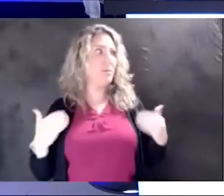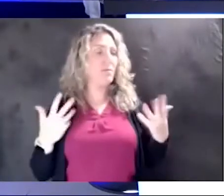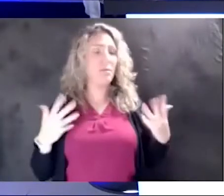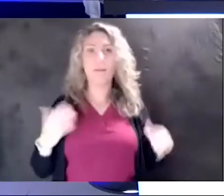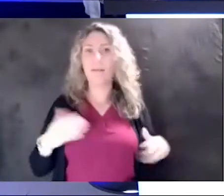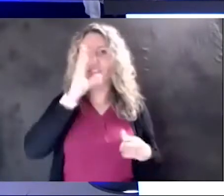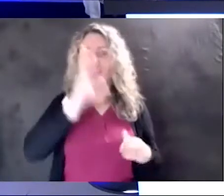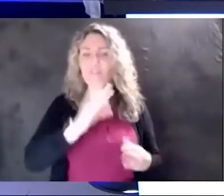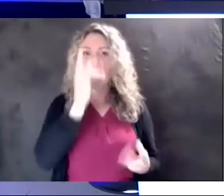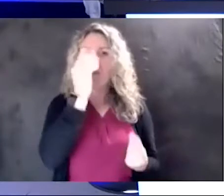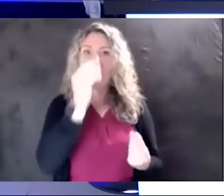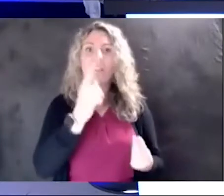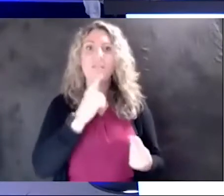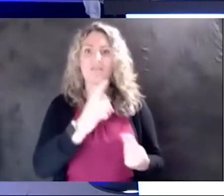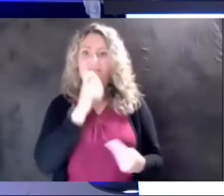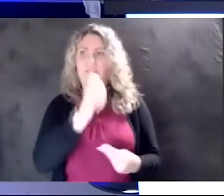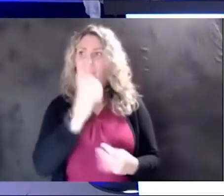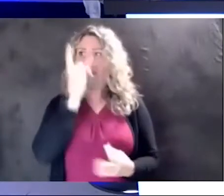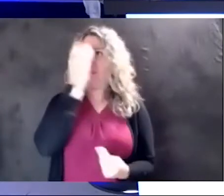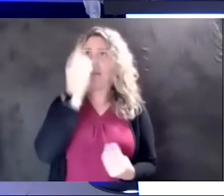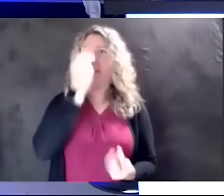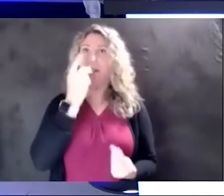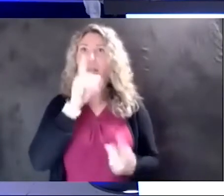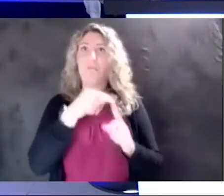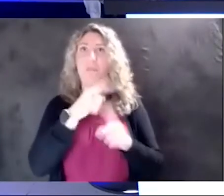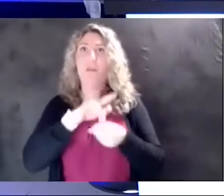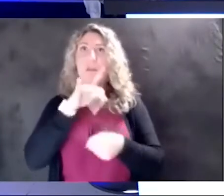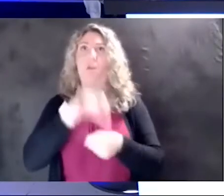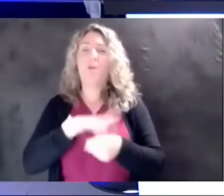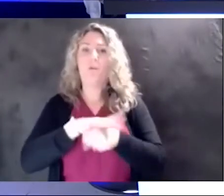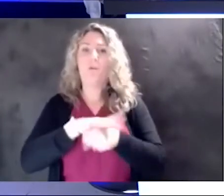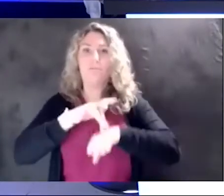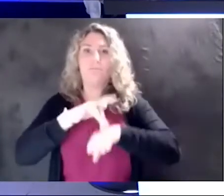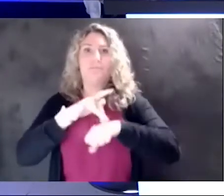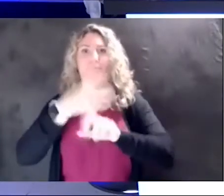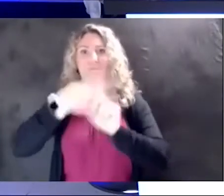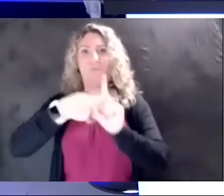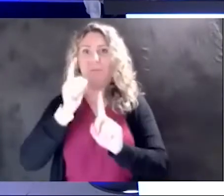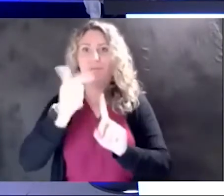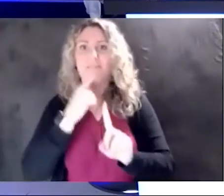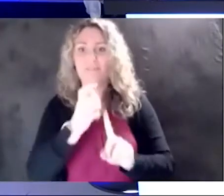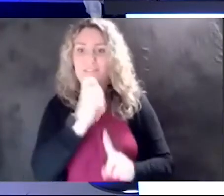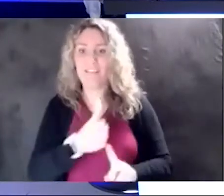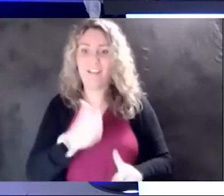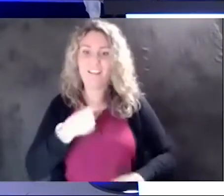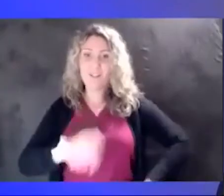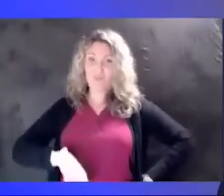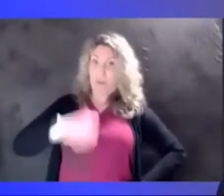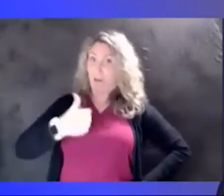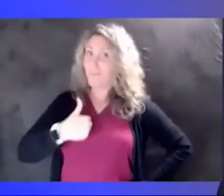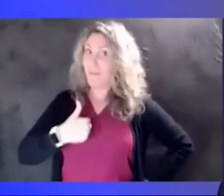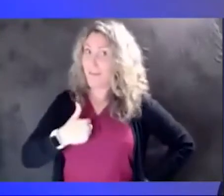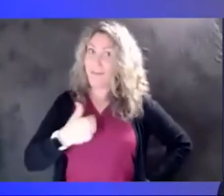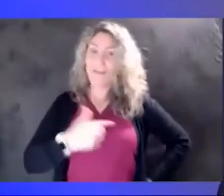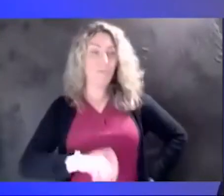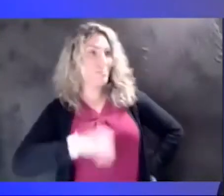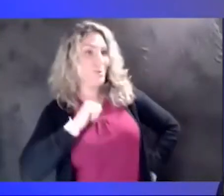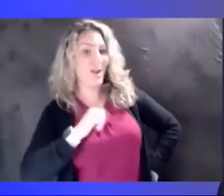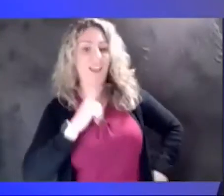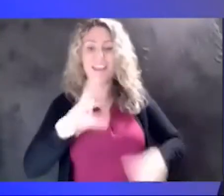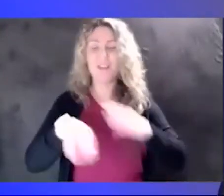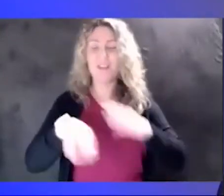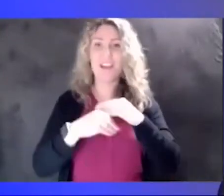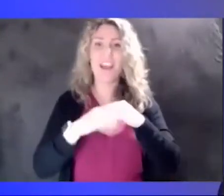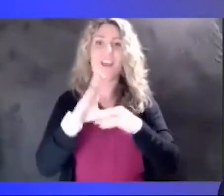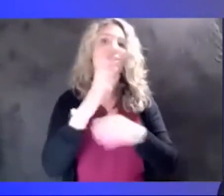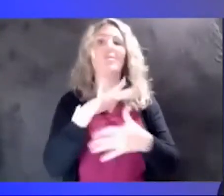would not really be thinking about it daily, and here I am 4 months later. Not. Are you proud of me or what? I am very proud, and I would just add to that, make your primary